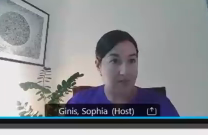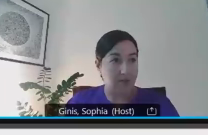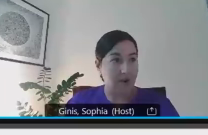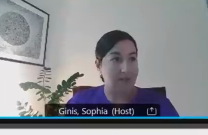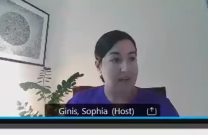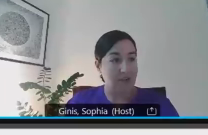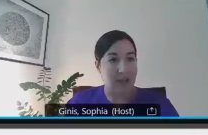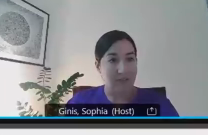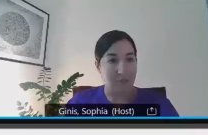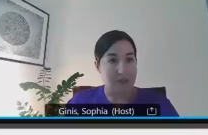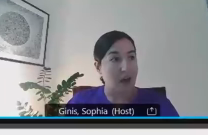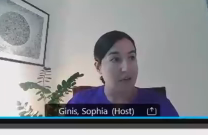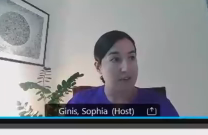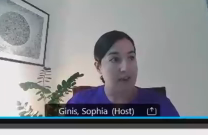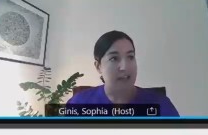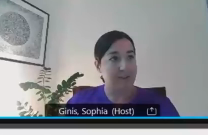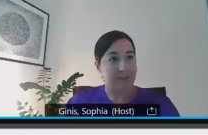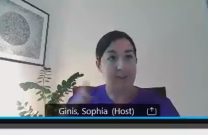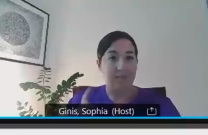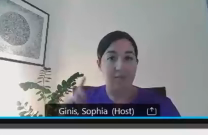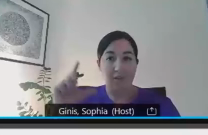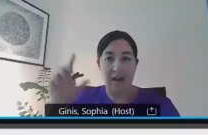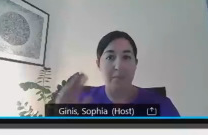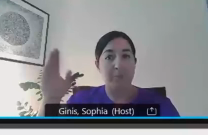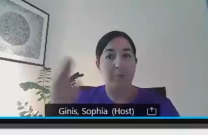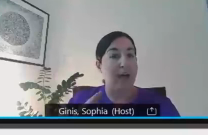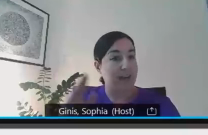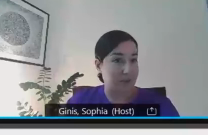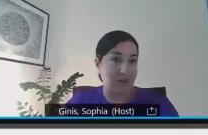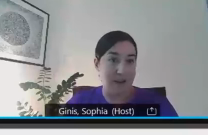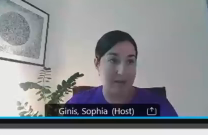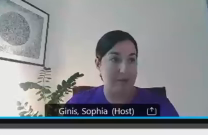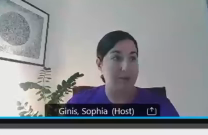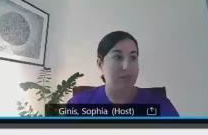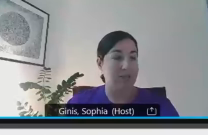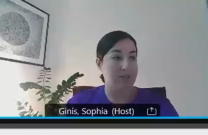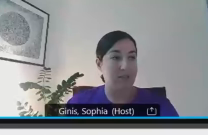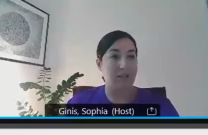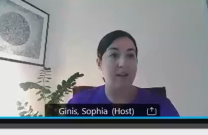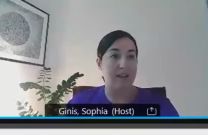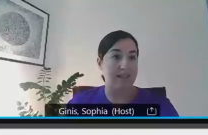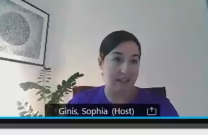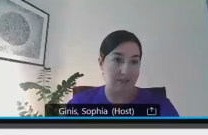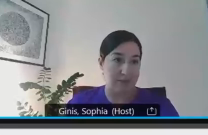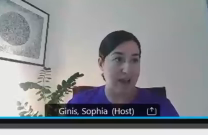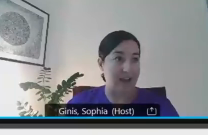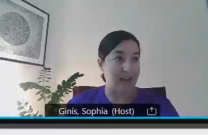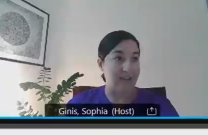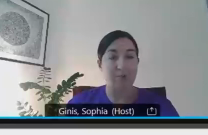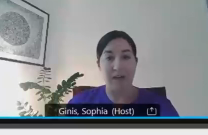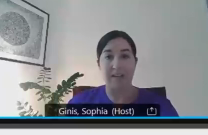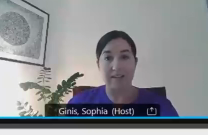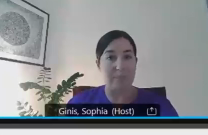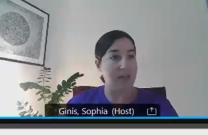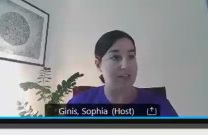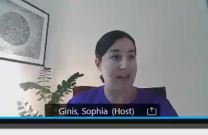300 feet for a station platform itself. And so these are kind of multiple blocks where we might be able to place a station and seeking feedback on kind